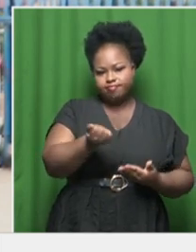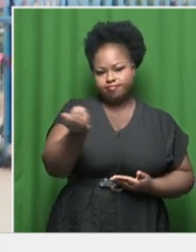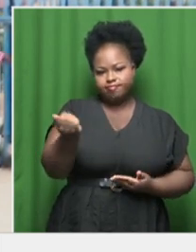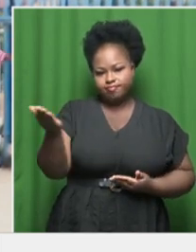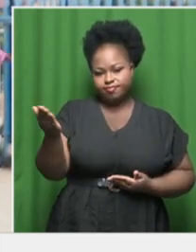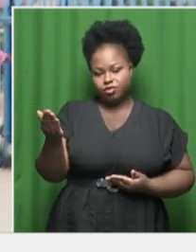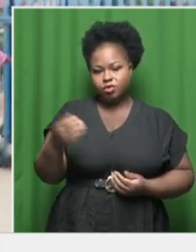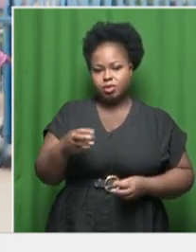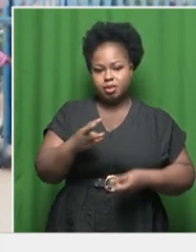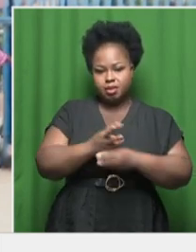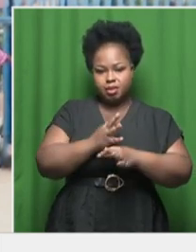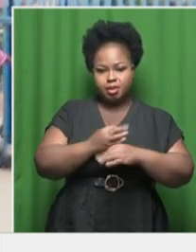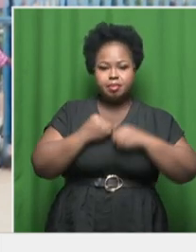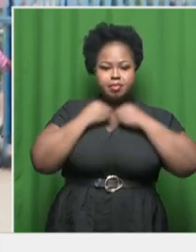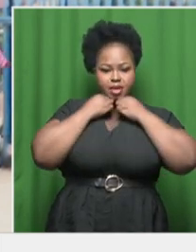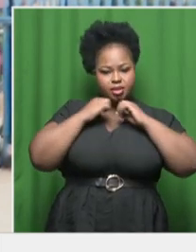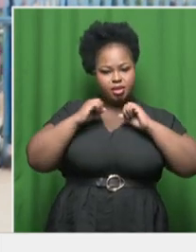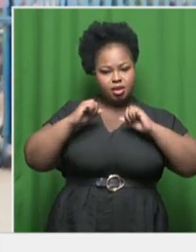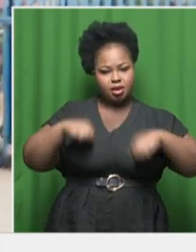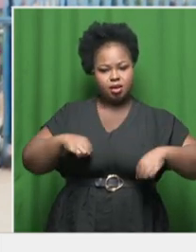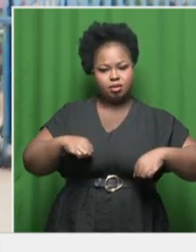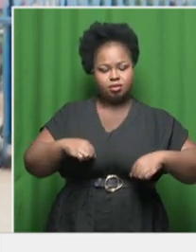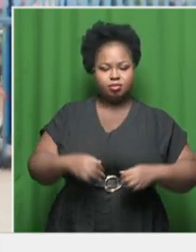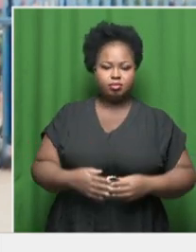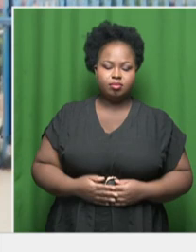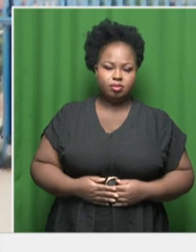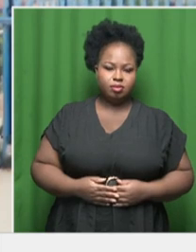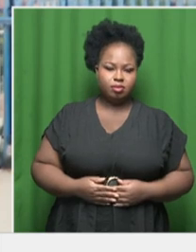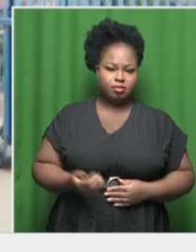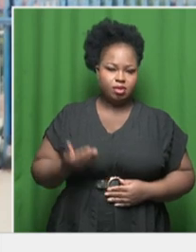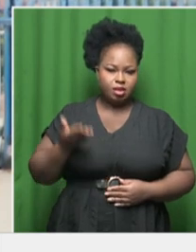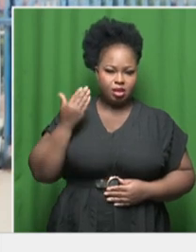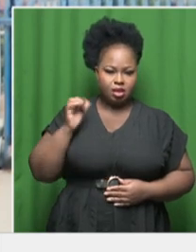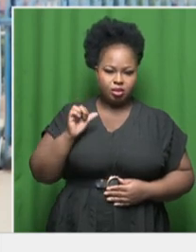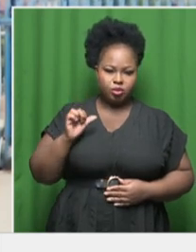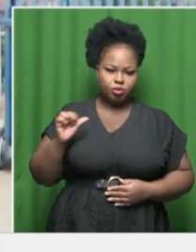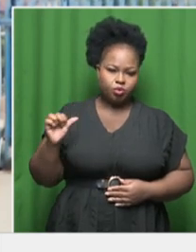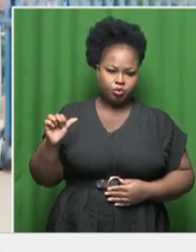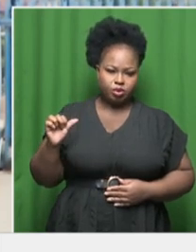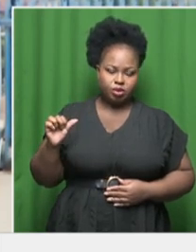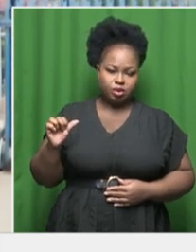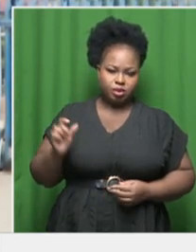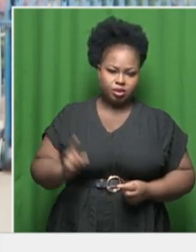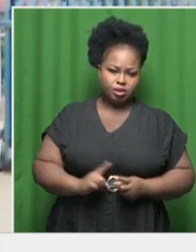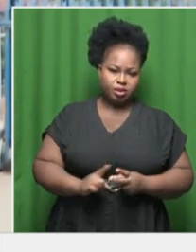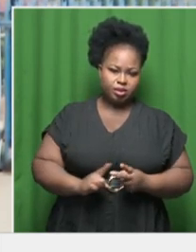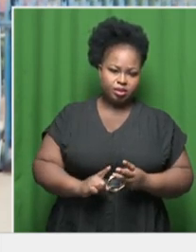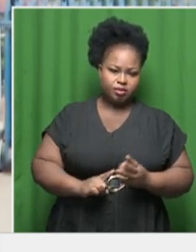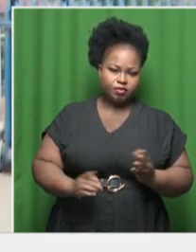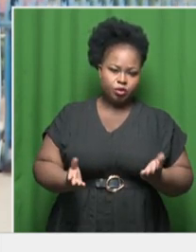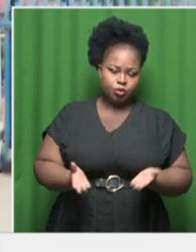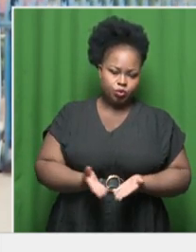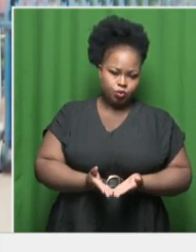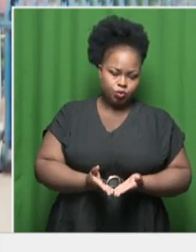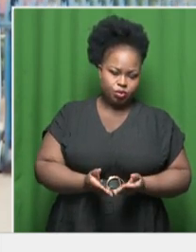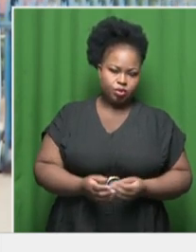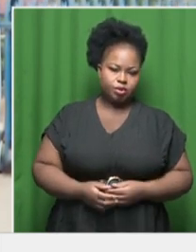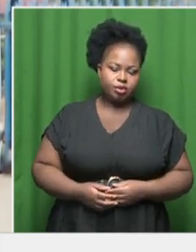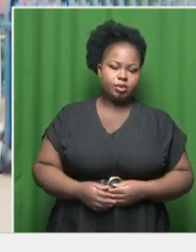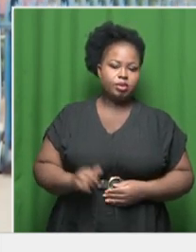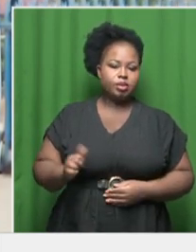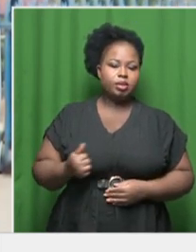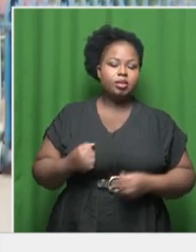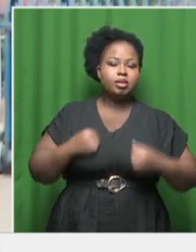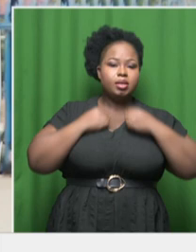before, so it was already sent out last week to parents at the various schools, so the parents then had to